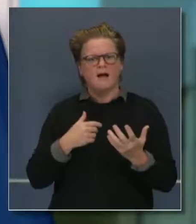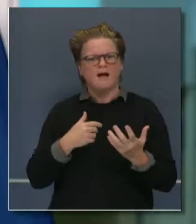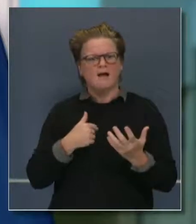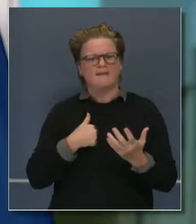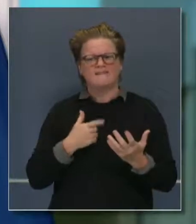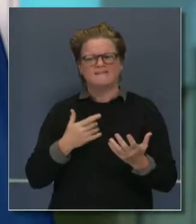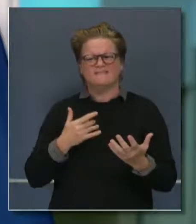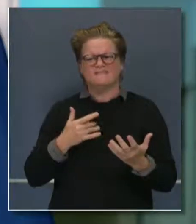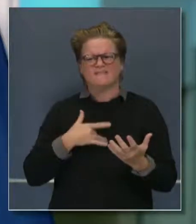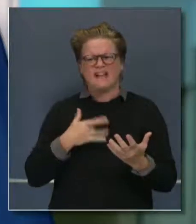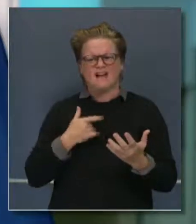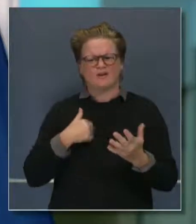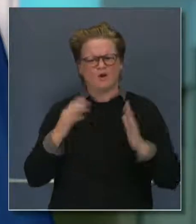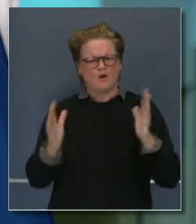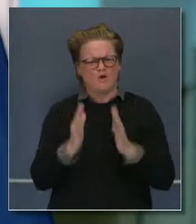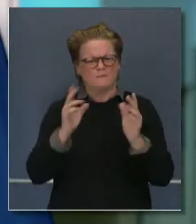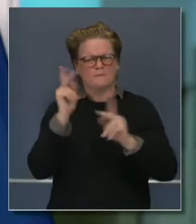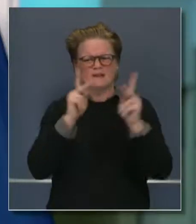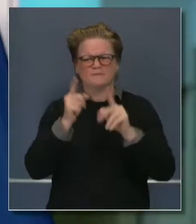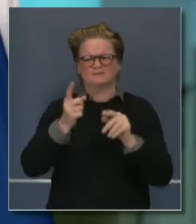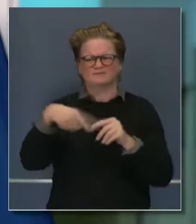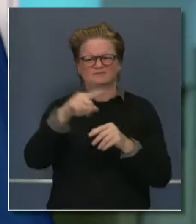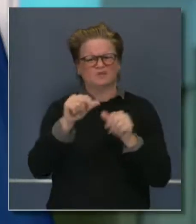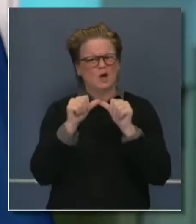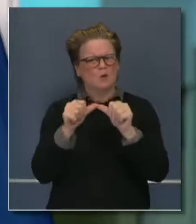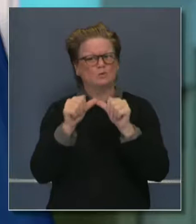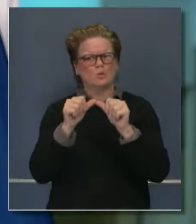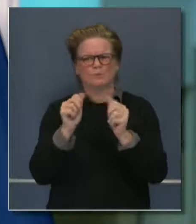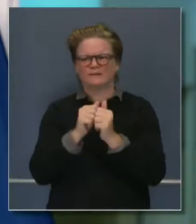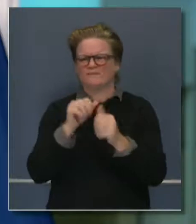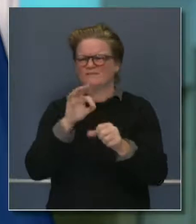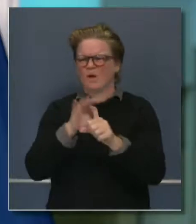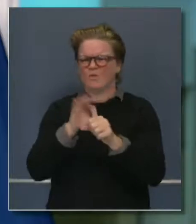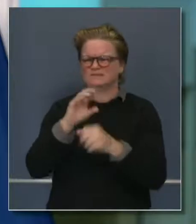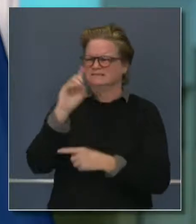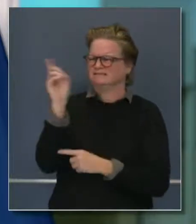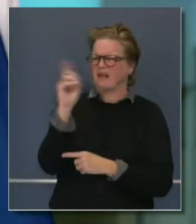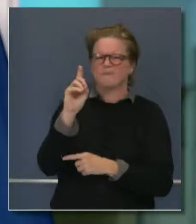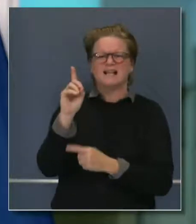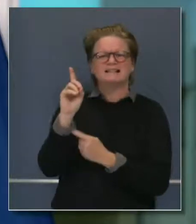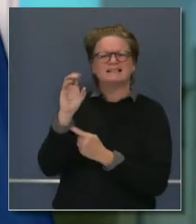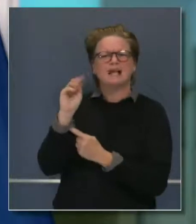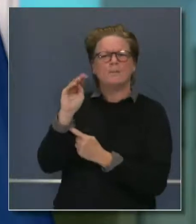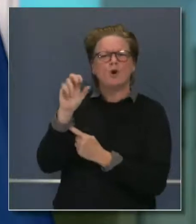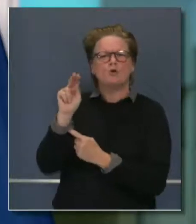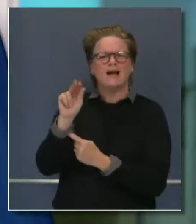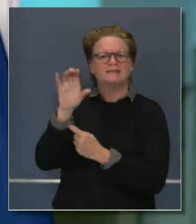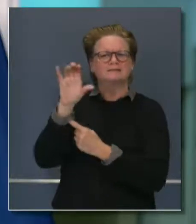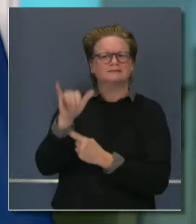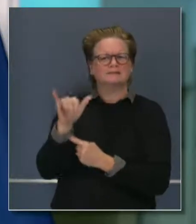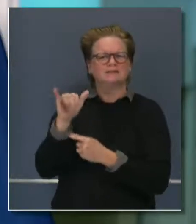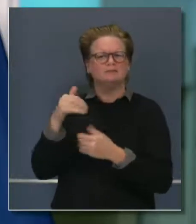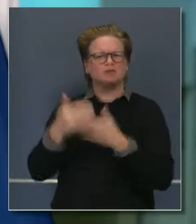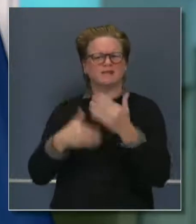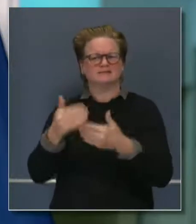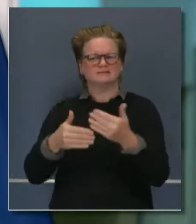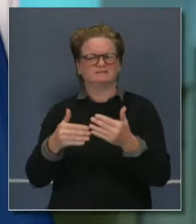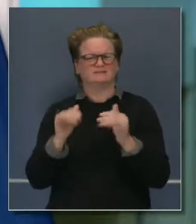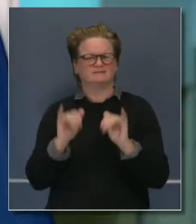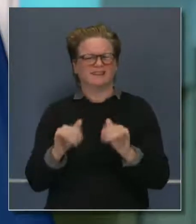certainly am open to pursuing that consideration. I've made that public statement before, even